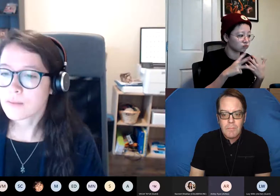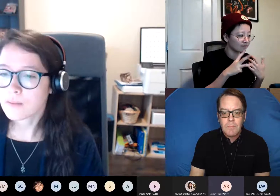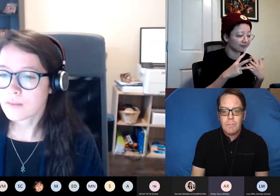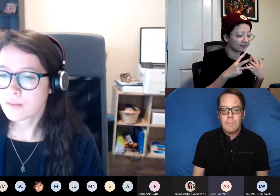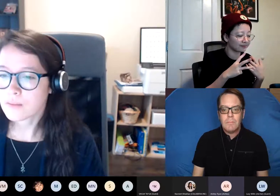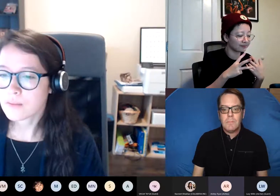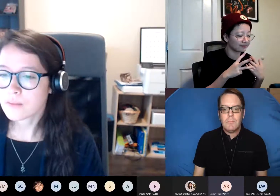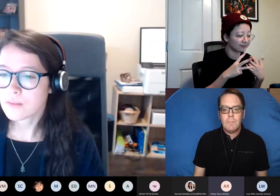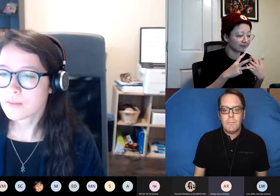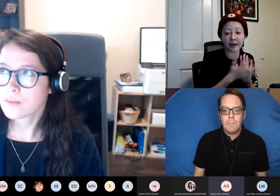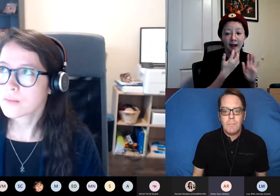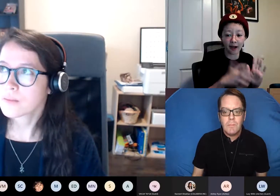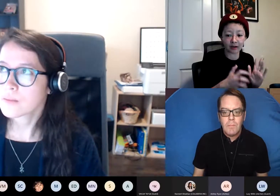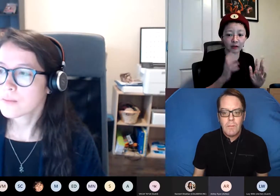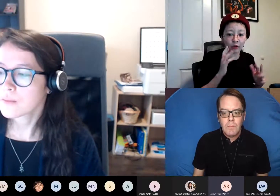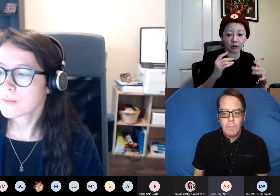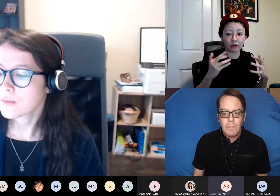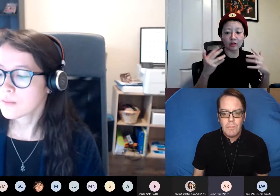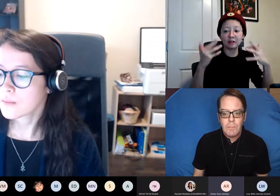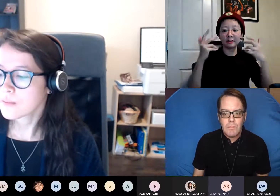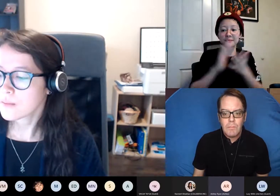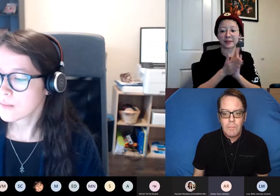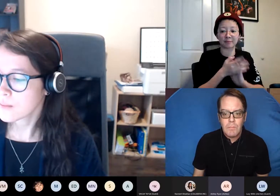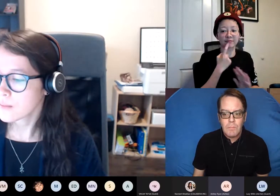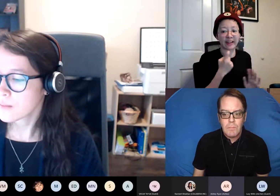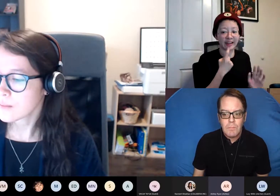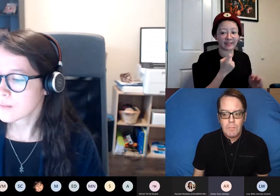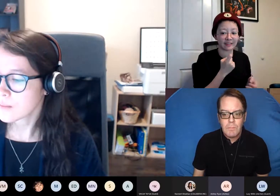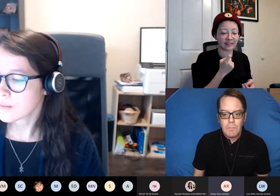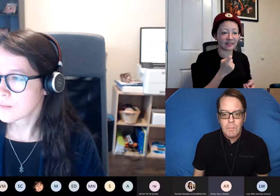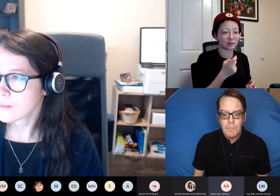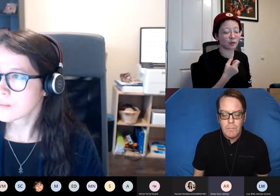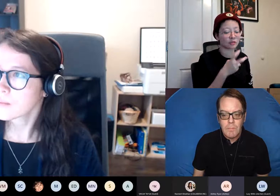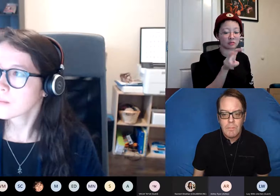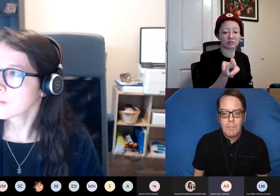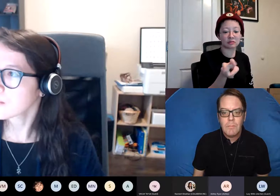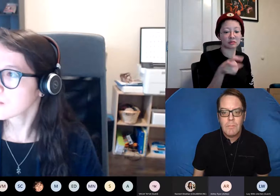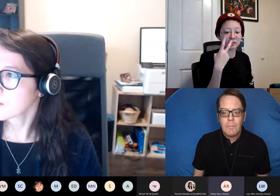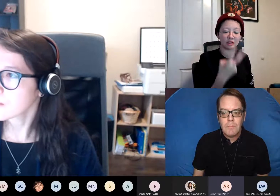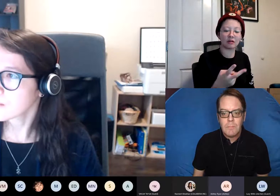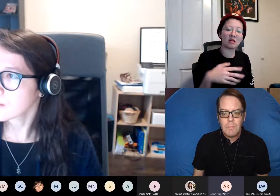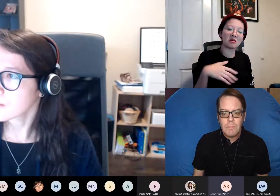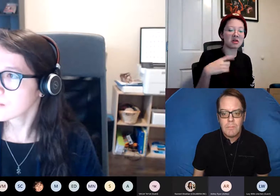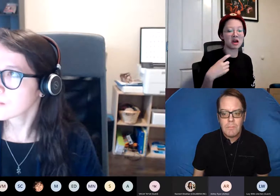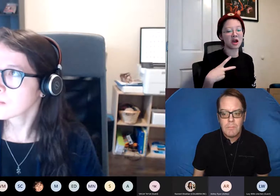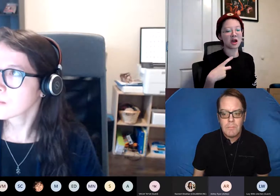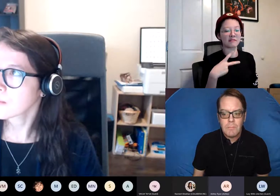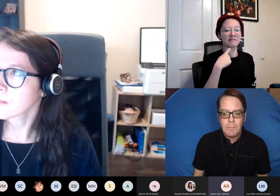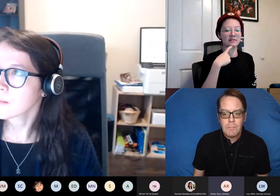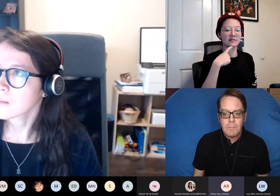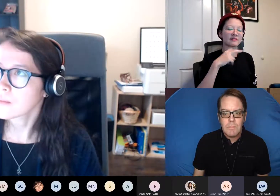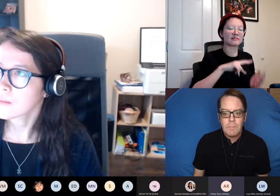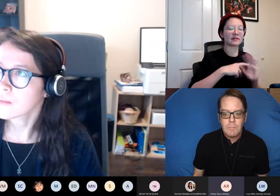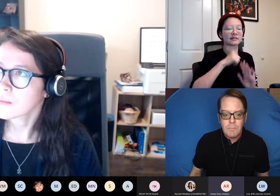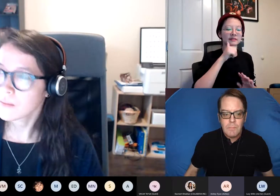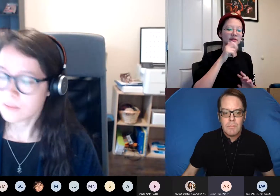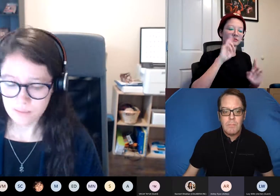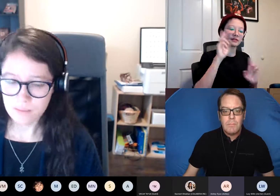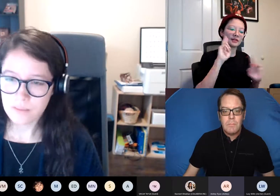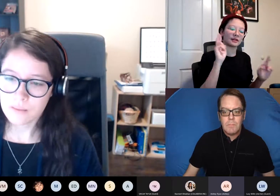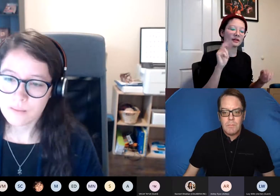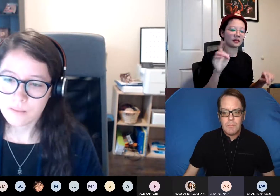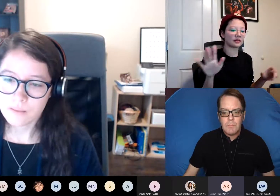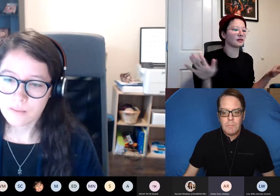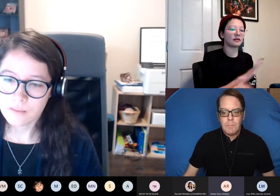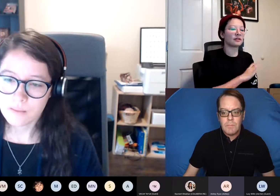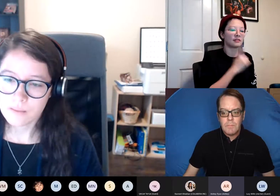The tea kettle is black, and upon the water boiling, the temperature changes the color of the tea kettle. So you